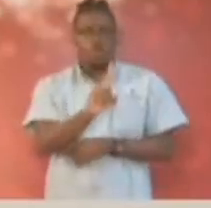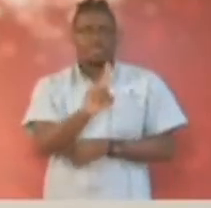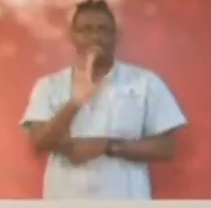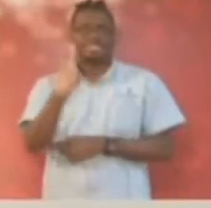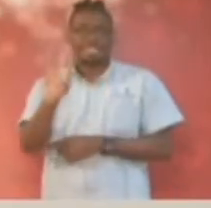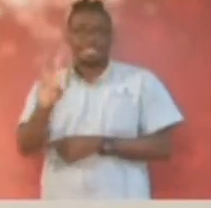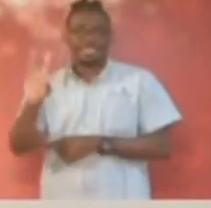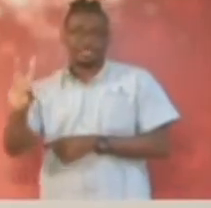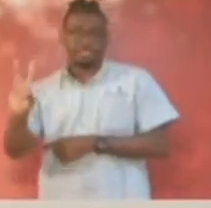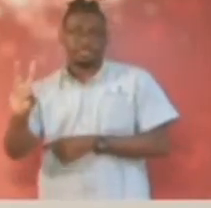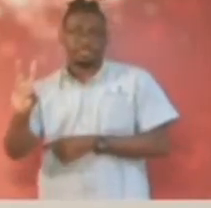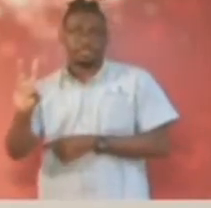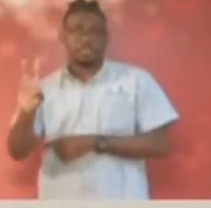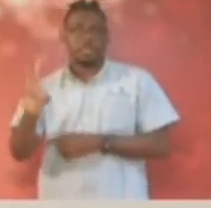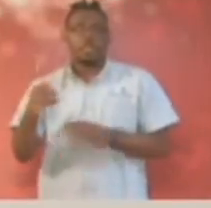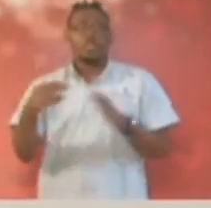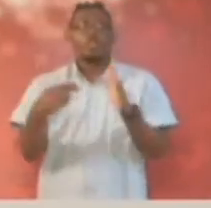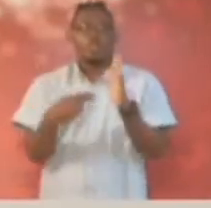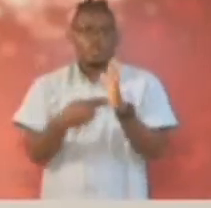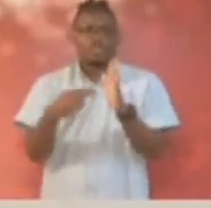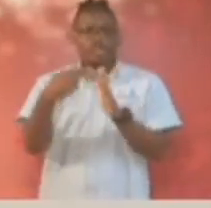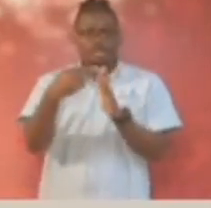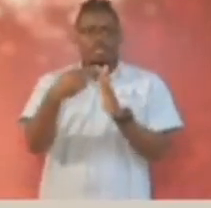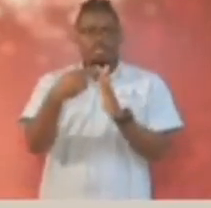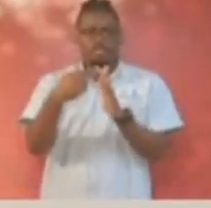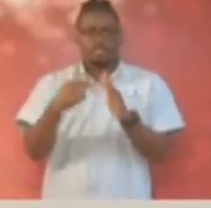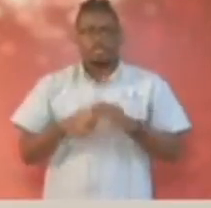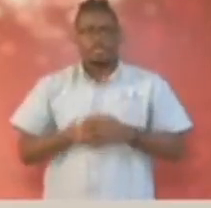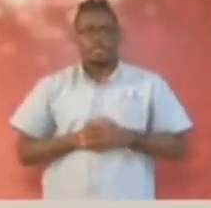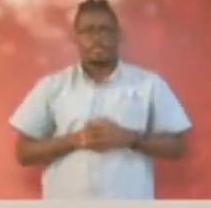in state quarantine facilities. We've had